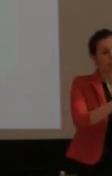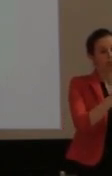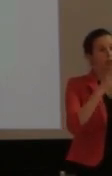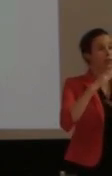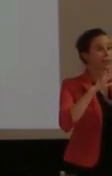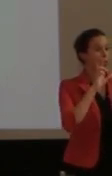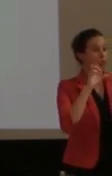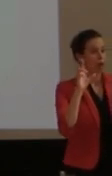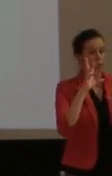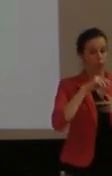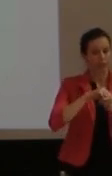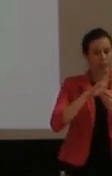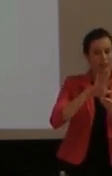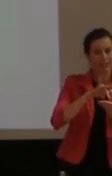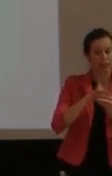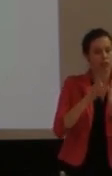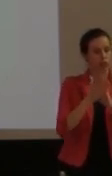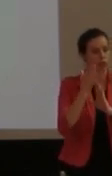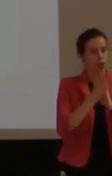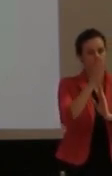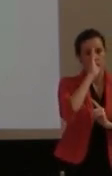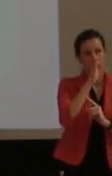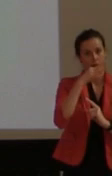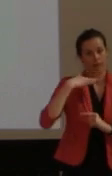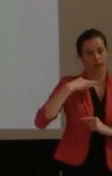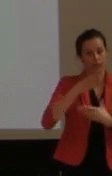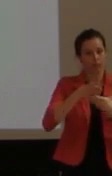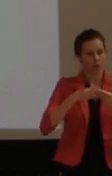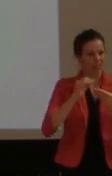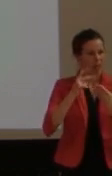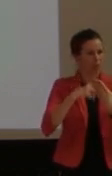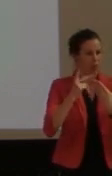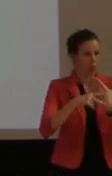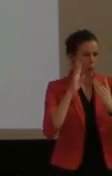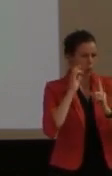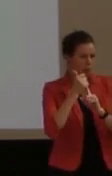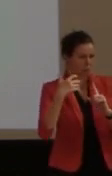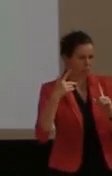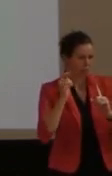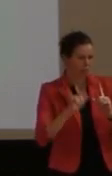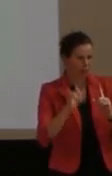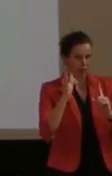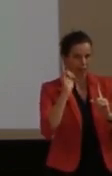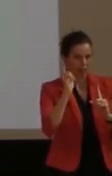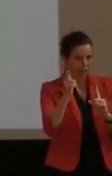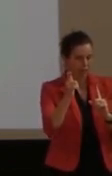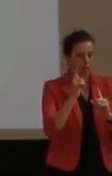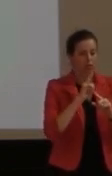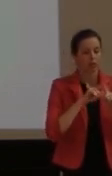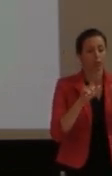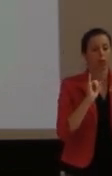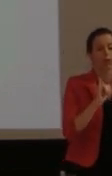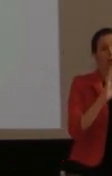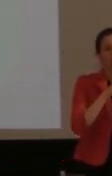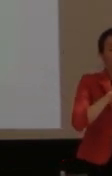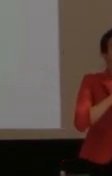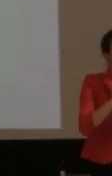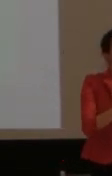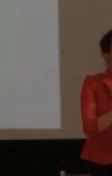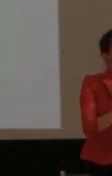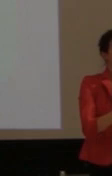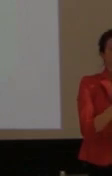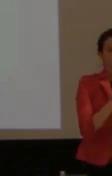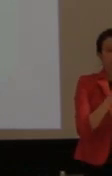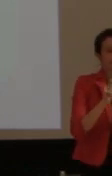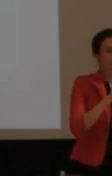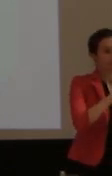right runs the direct volunteer portion of the program. I'll talk a little bit more about that later. The participant technology